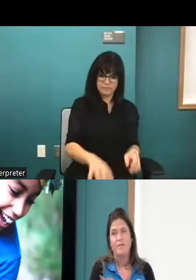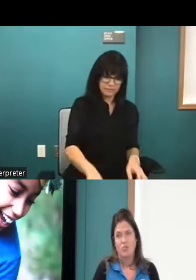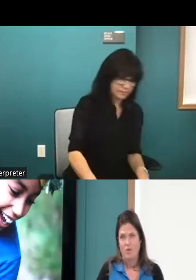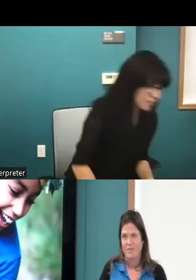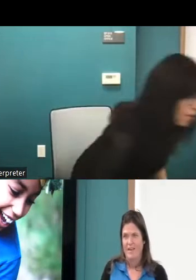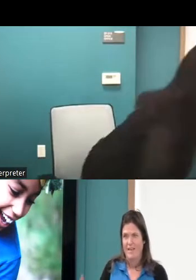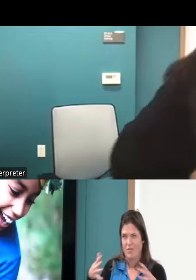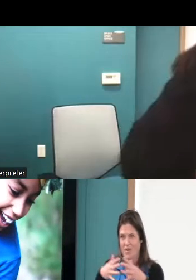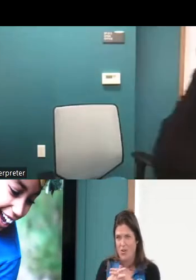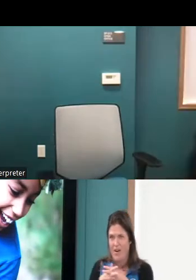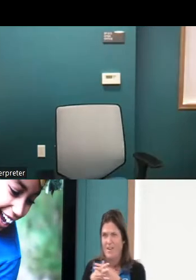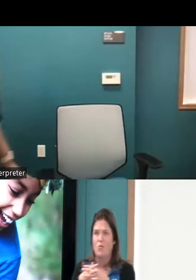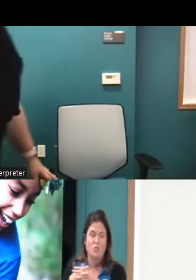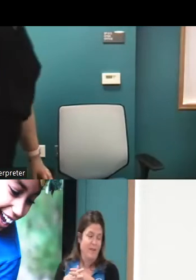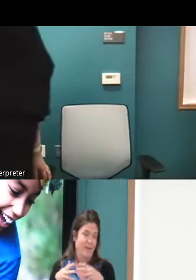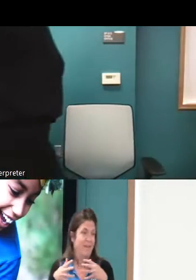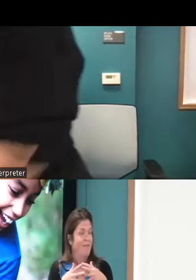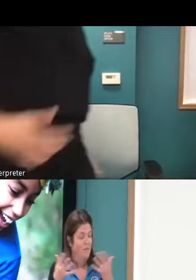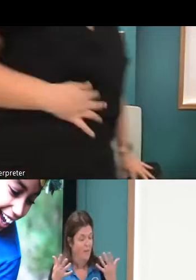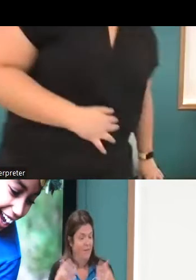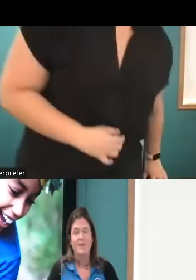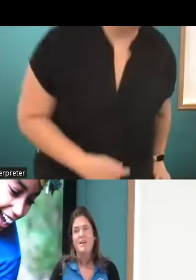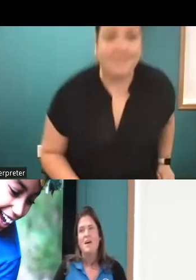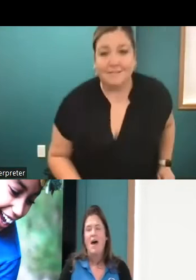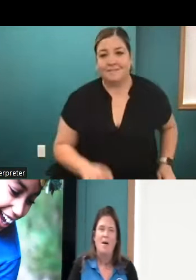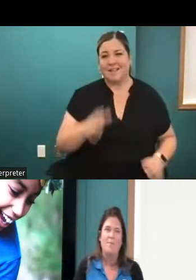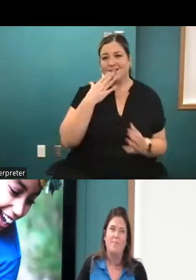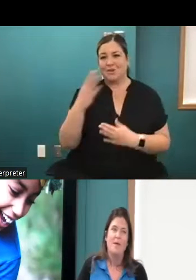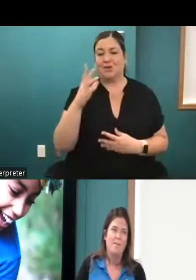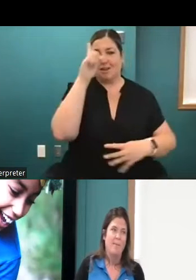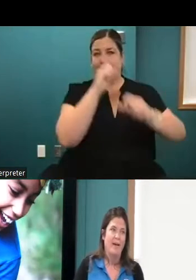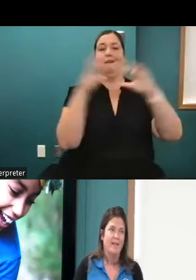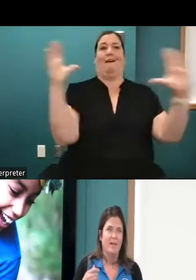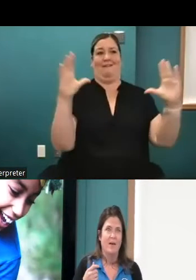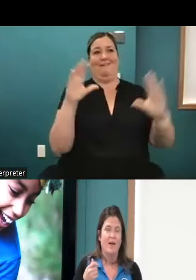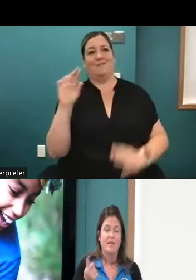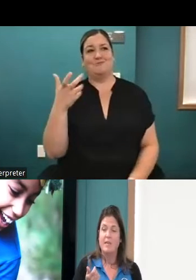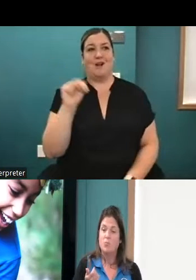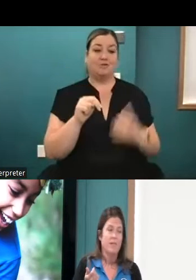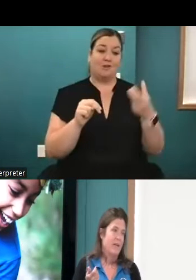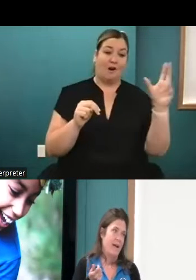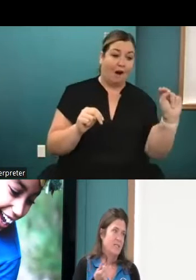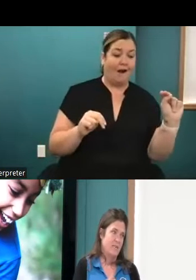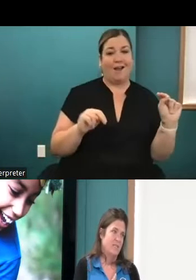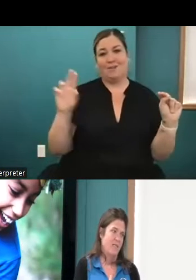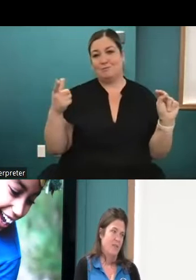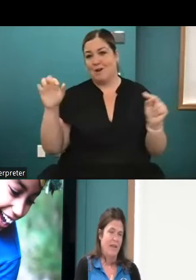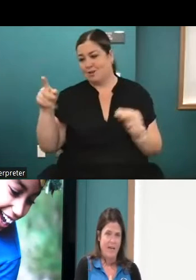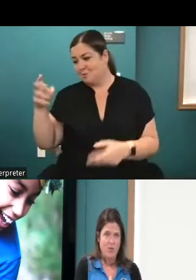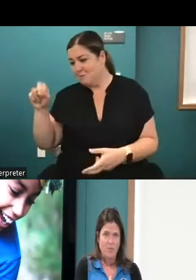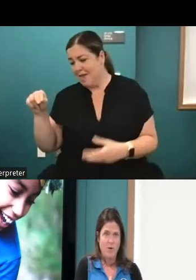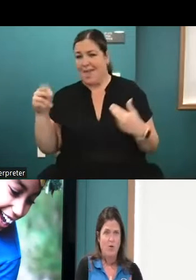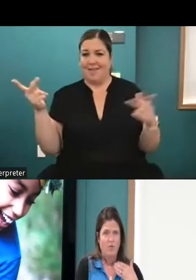it's a great visual, the Roger On and the Roger Pen having a baby. But it's really nice. It does have